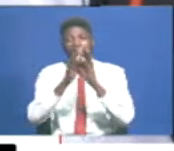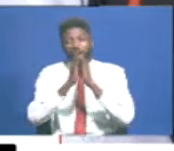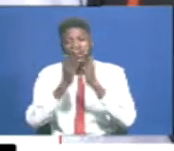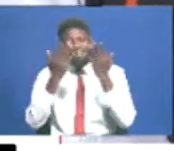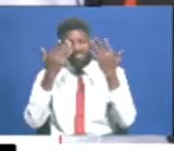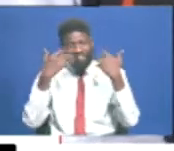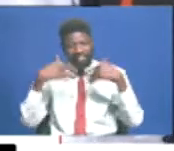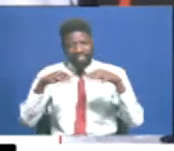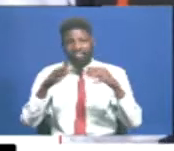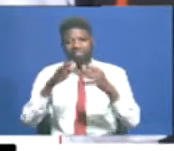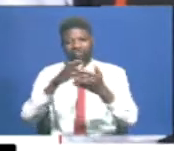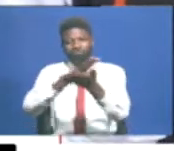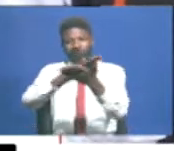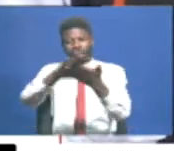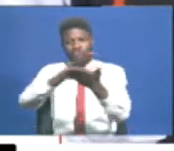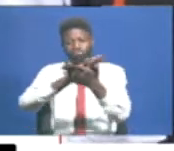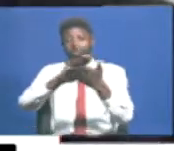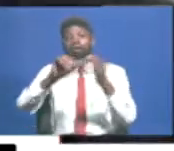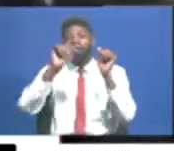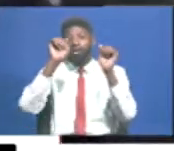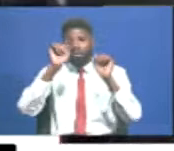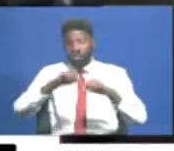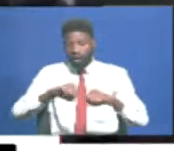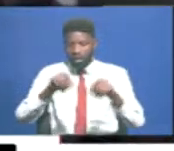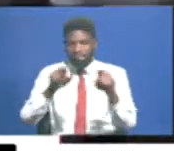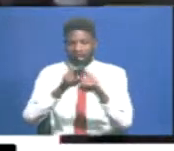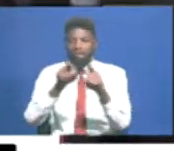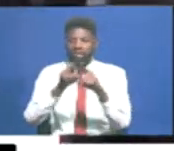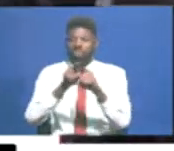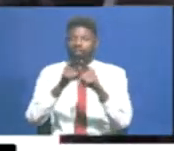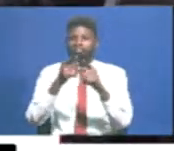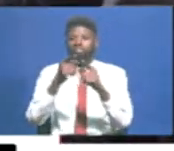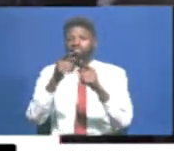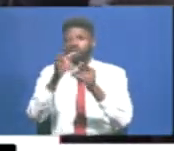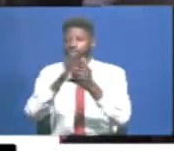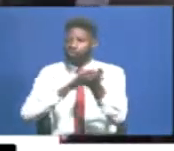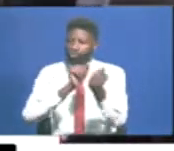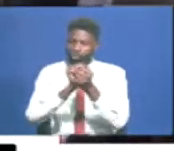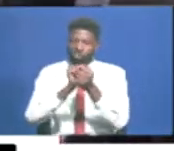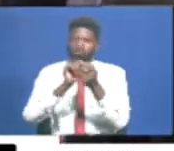ready, you can even now, like today, you can eat in it.